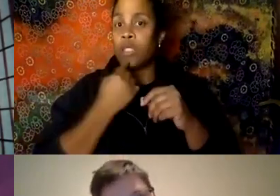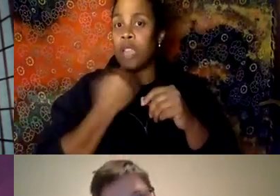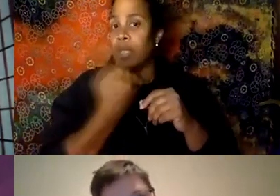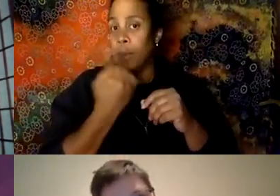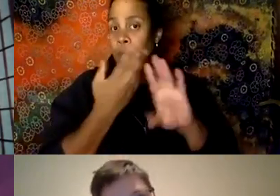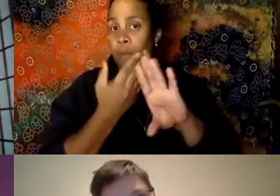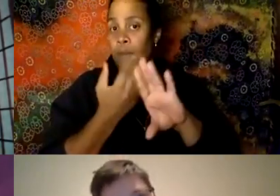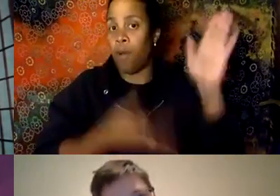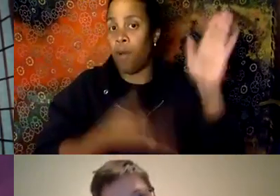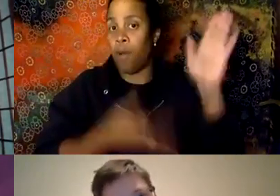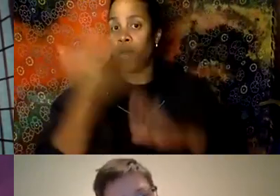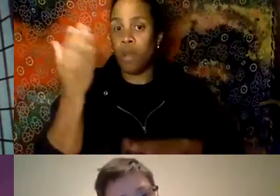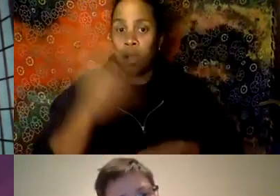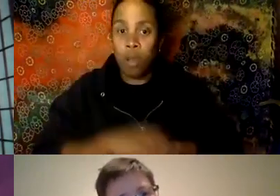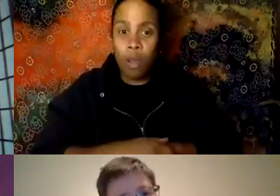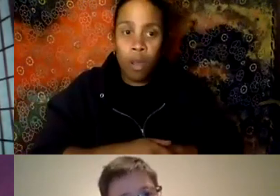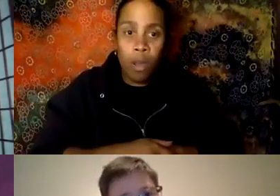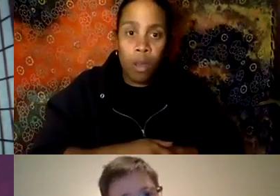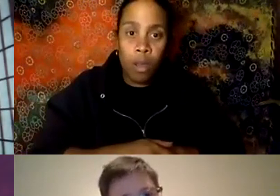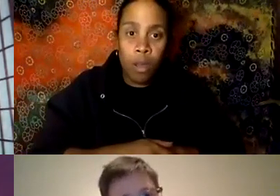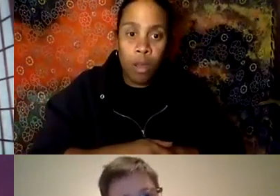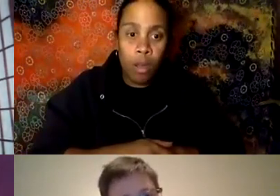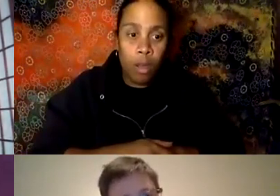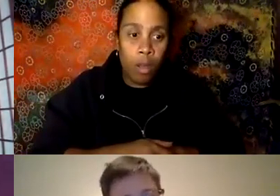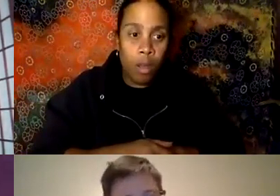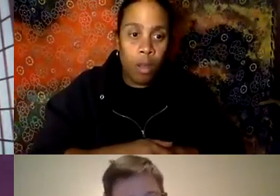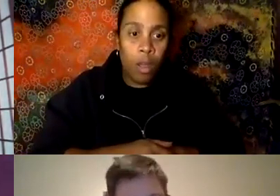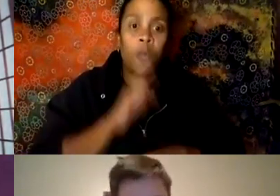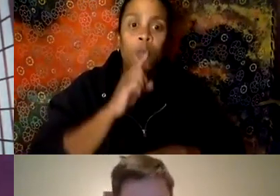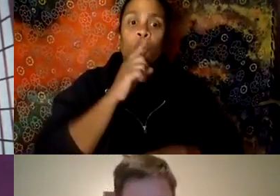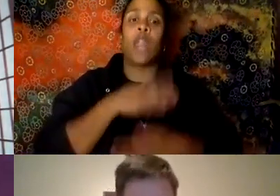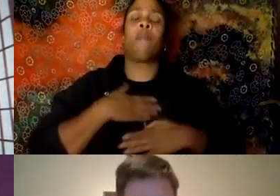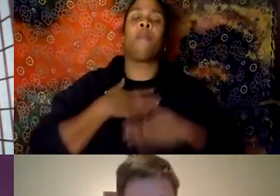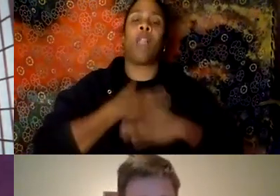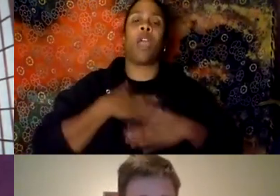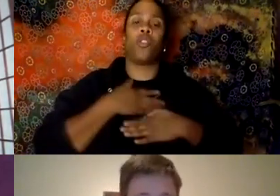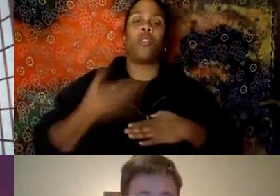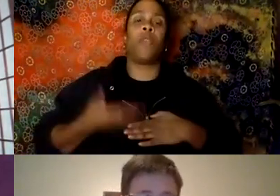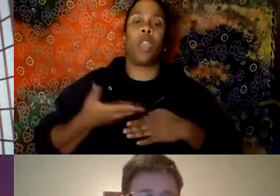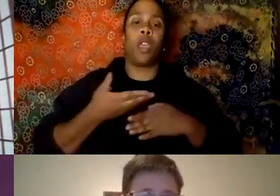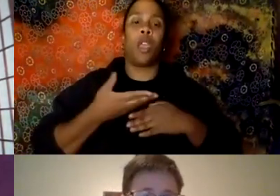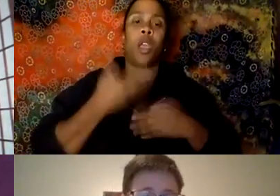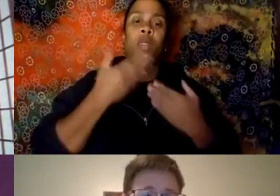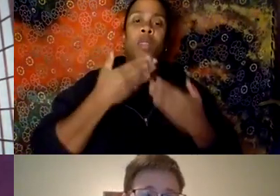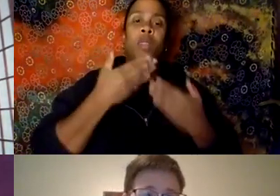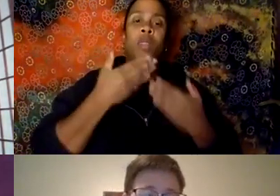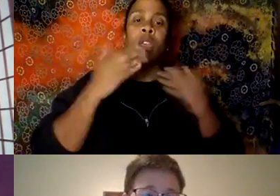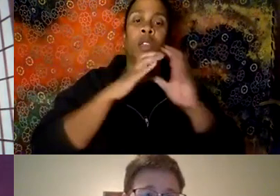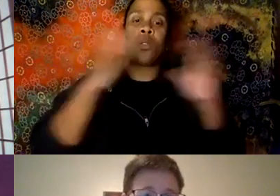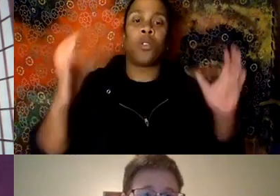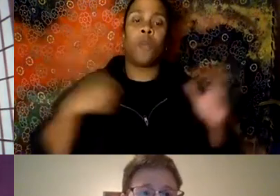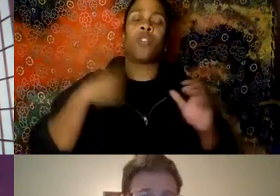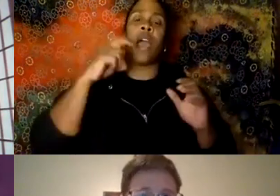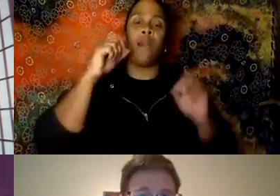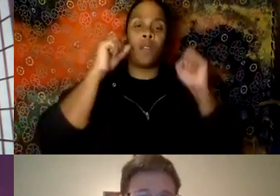You are still here. Well, it's been a pleasure to be here. Thank you all so much. I have to get up real early tomorrow,